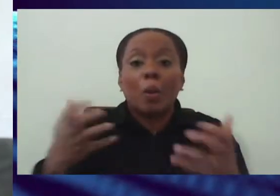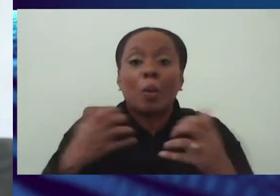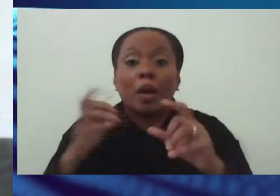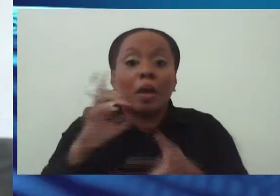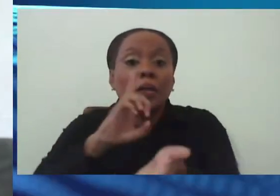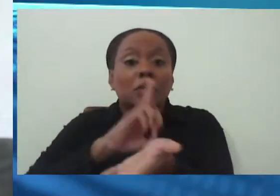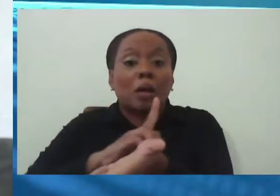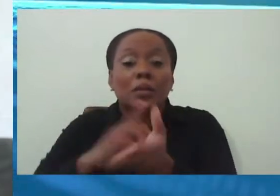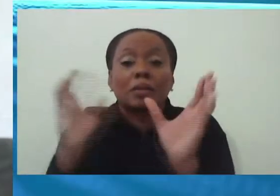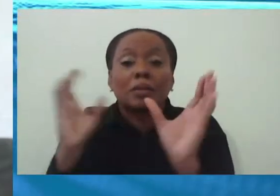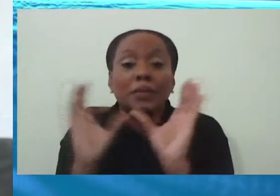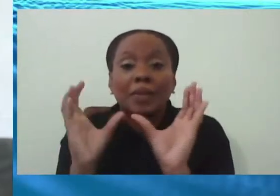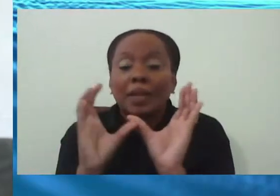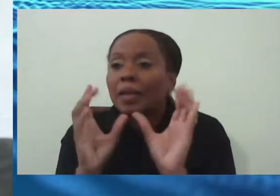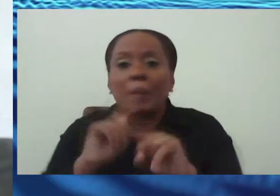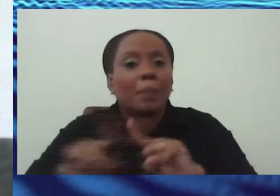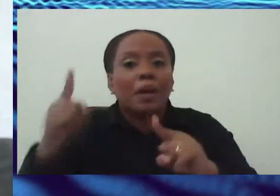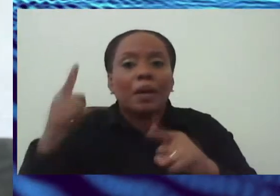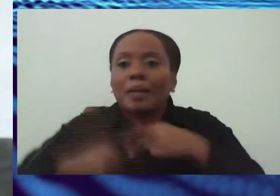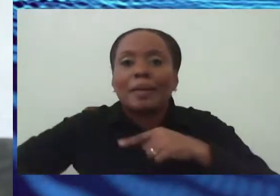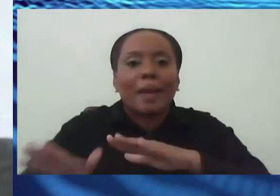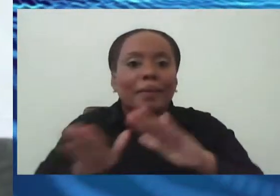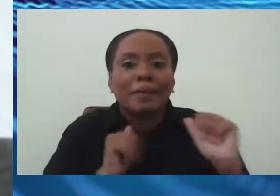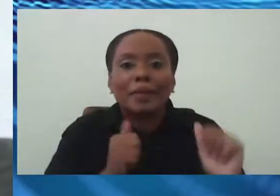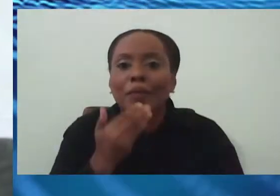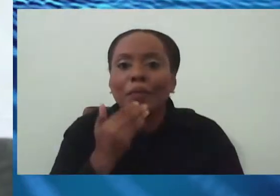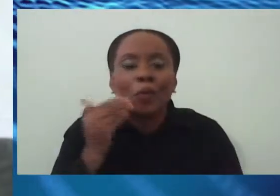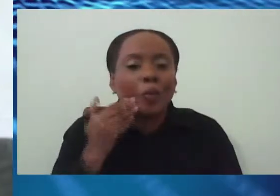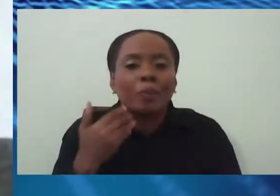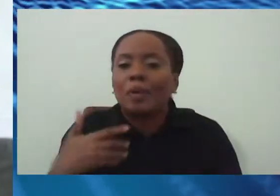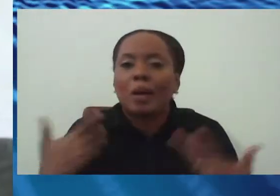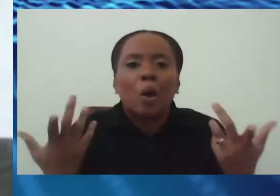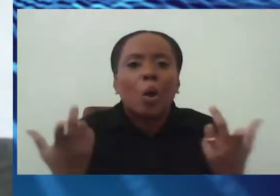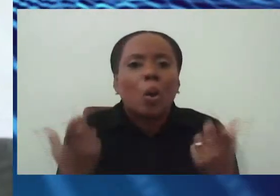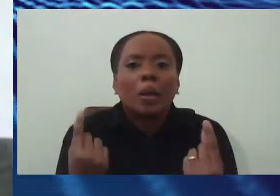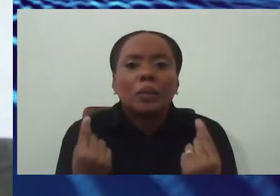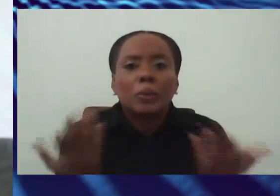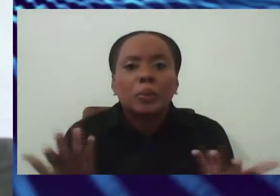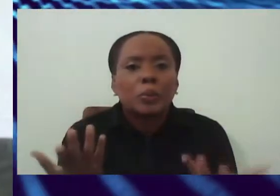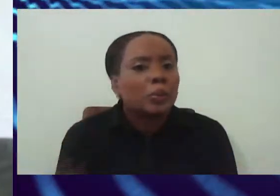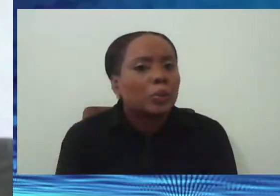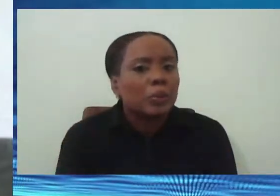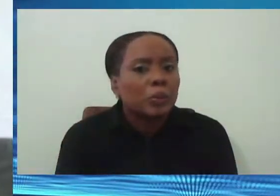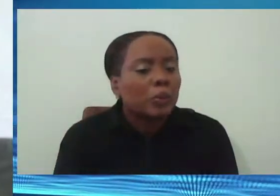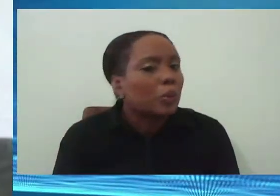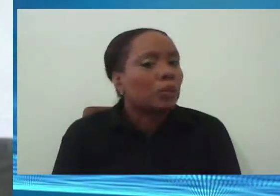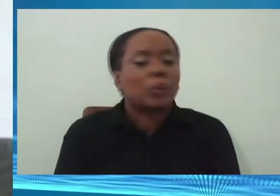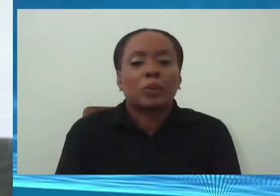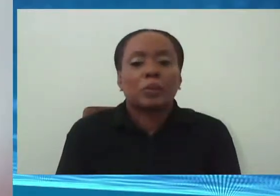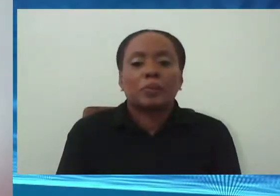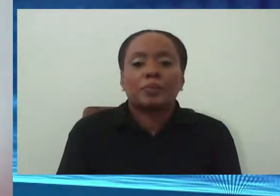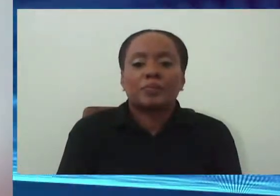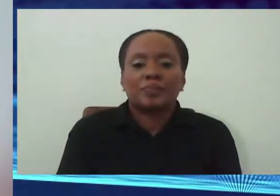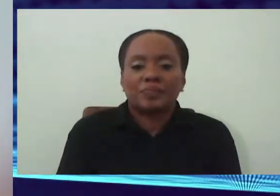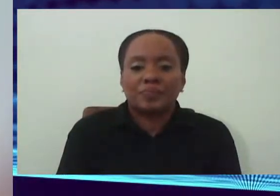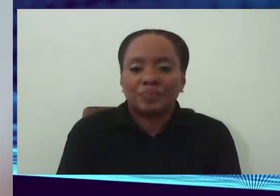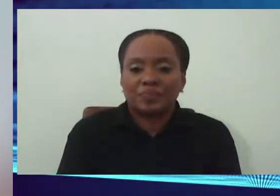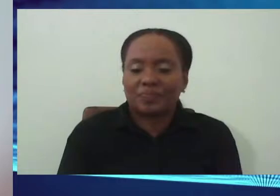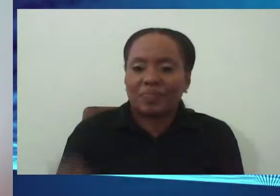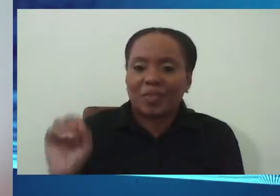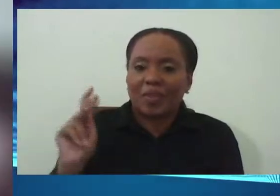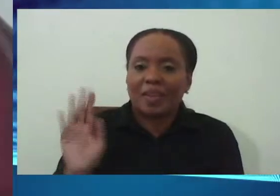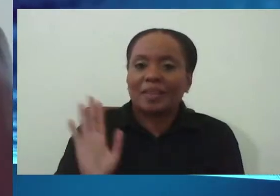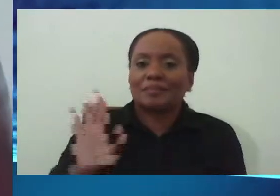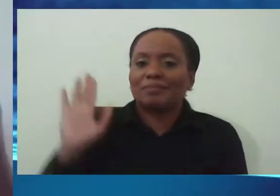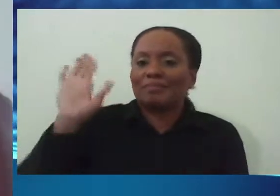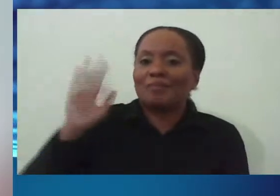work. What's the advice to a person in that position? Who's taking that? Sorry, I'd like to